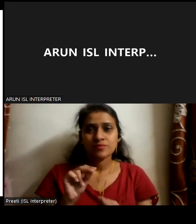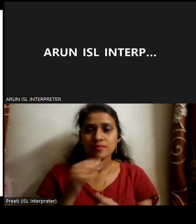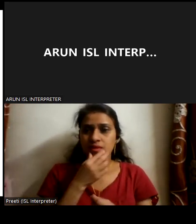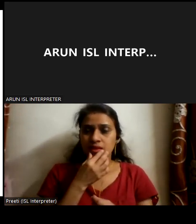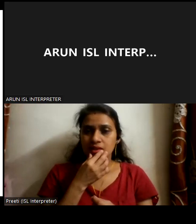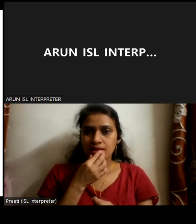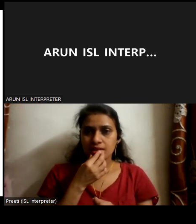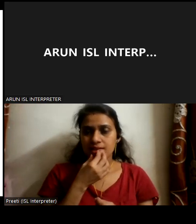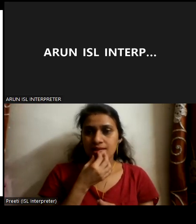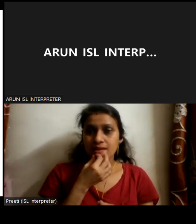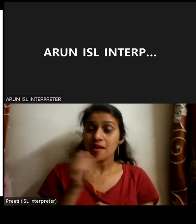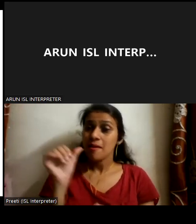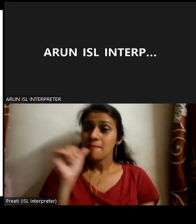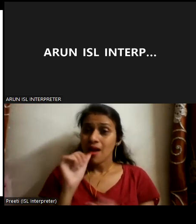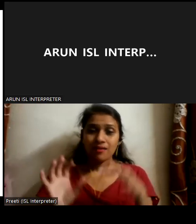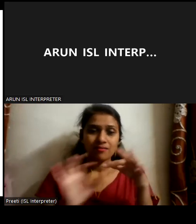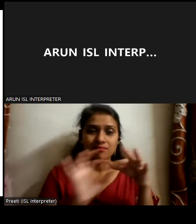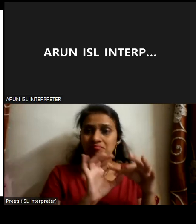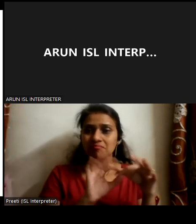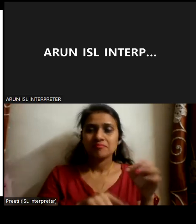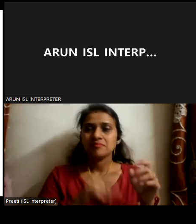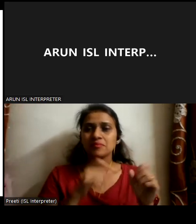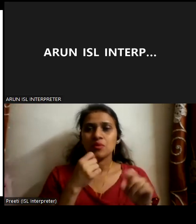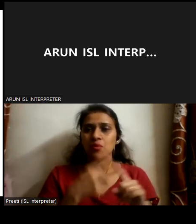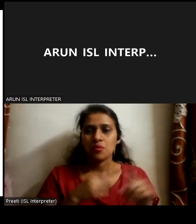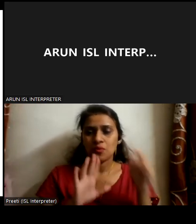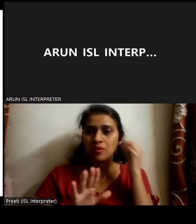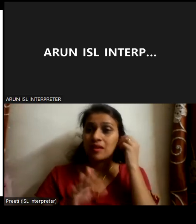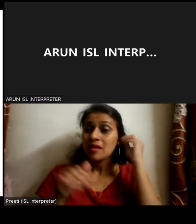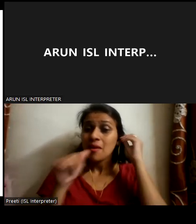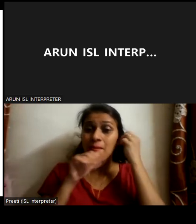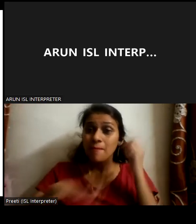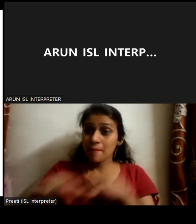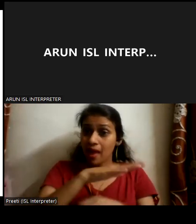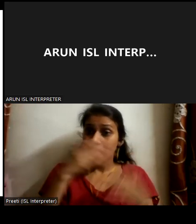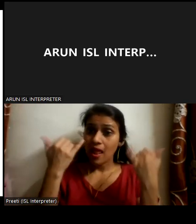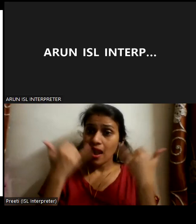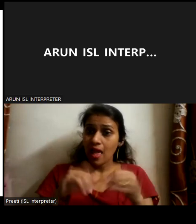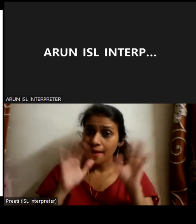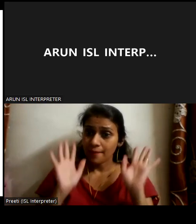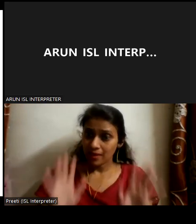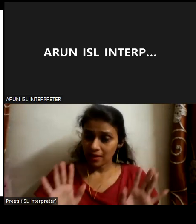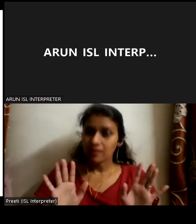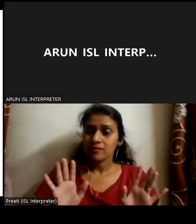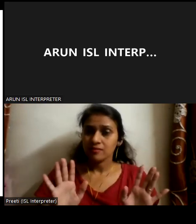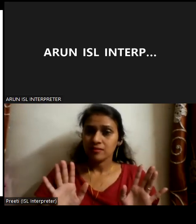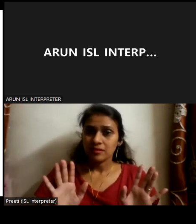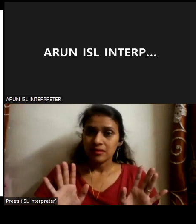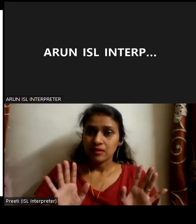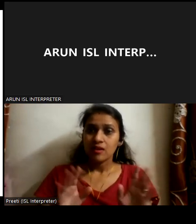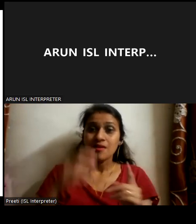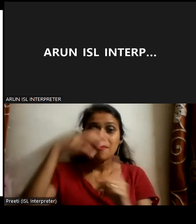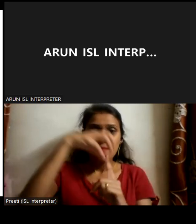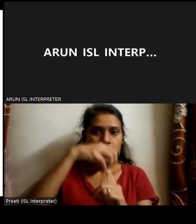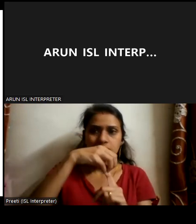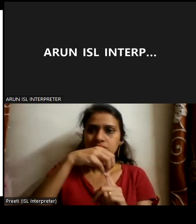with the groundwater which is already polluted. jo wahan pradushit pani hai usse judi hui mushroom ki upaj